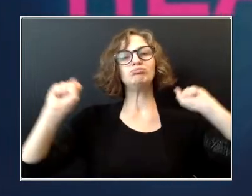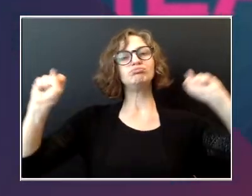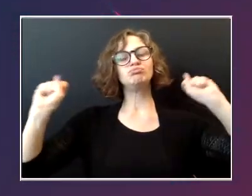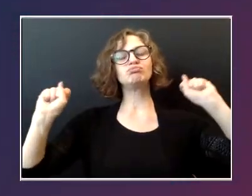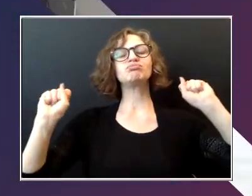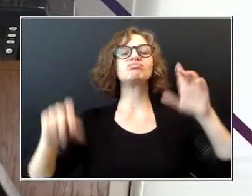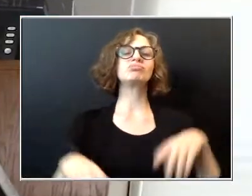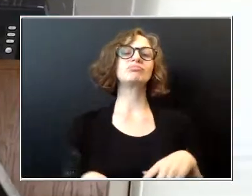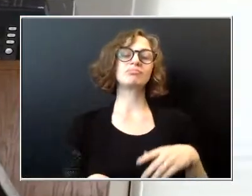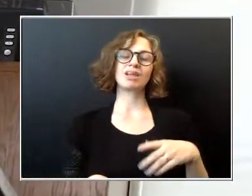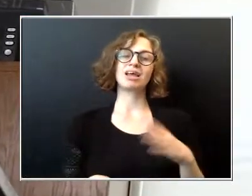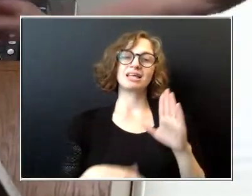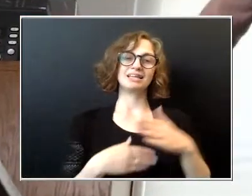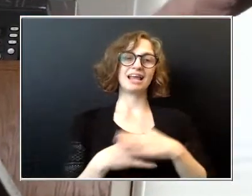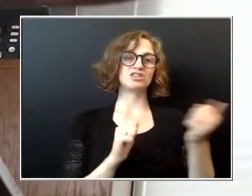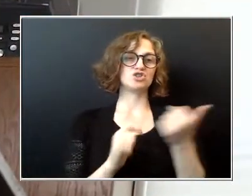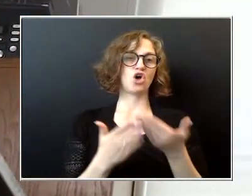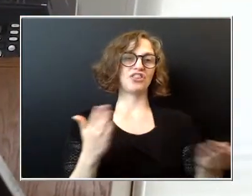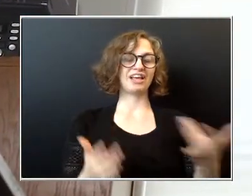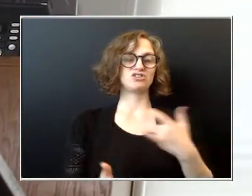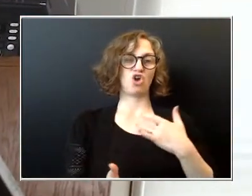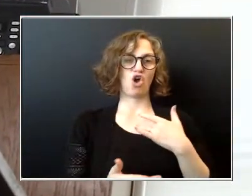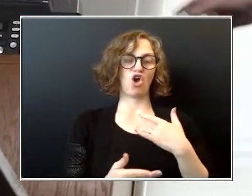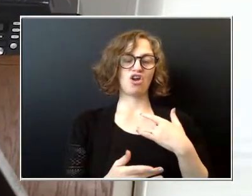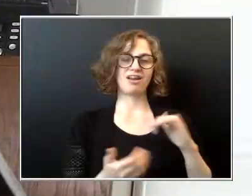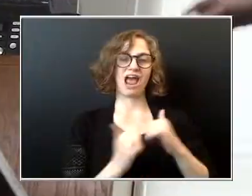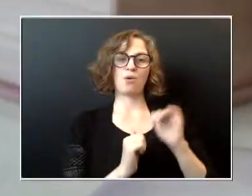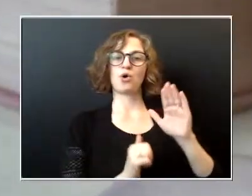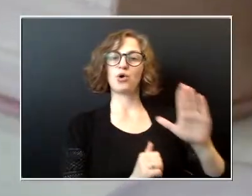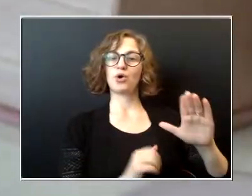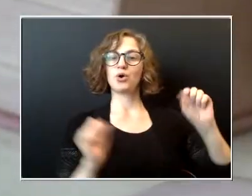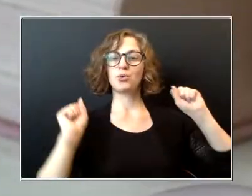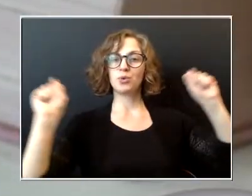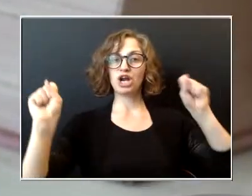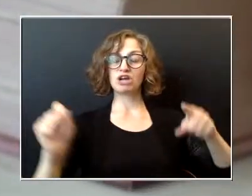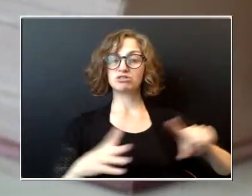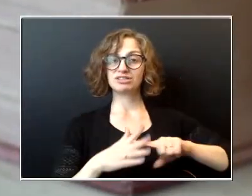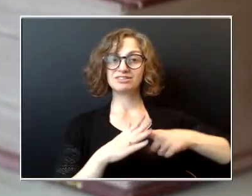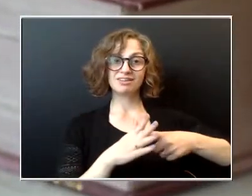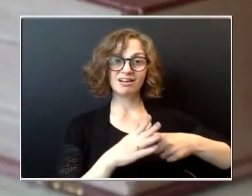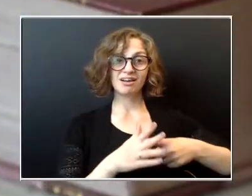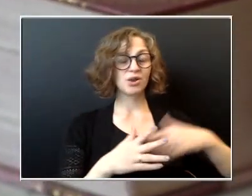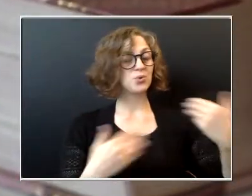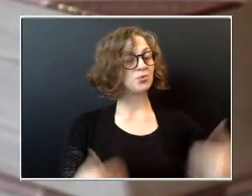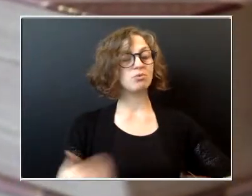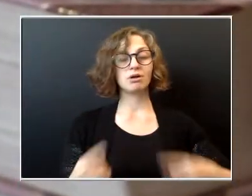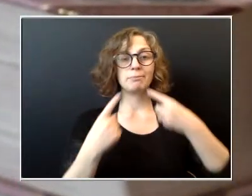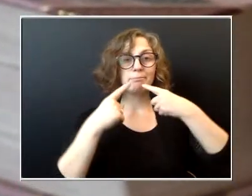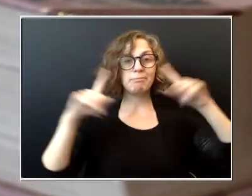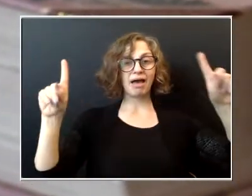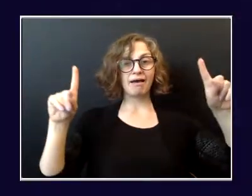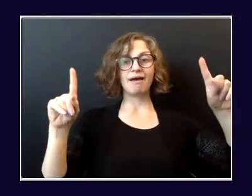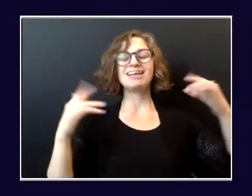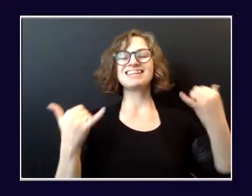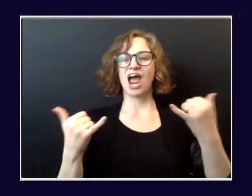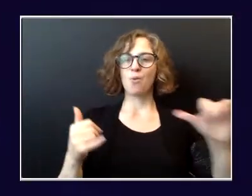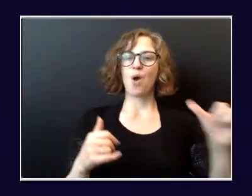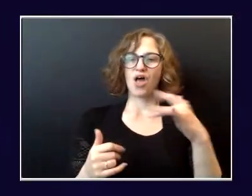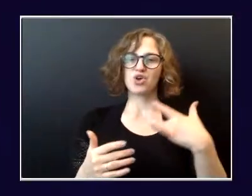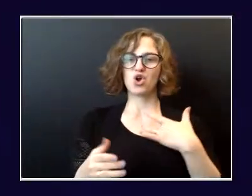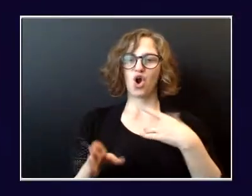All Things Heart, how her workout that she launched is so successful, other cardiologists prescribe it to their